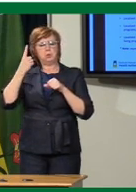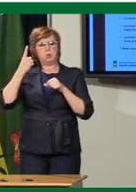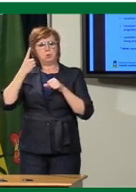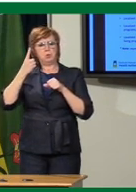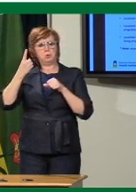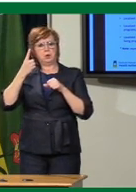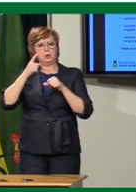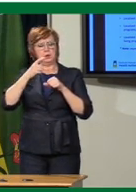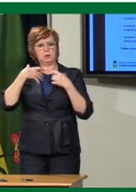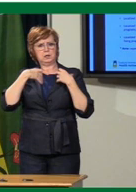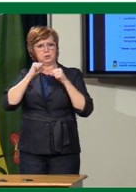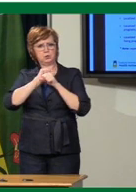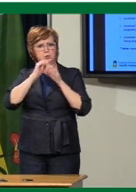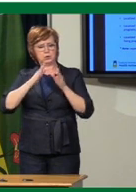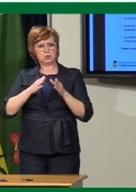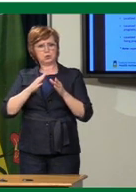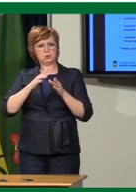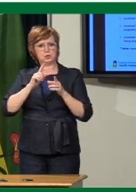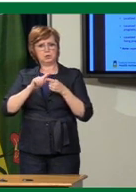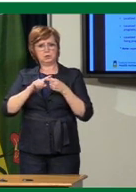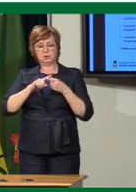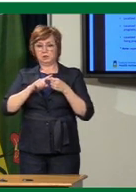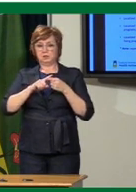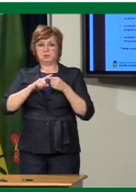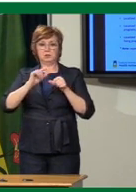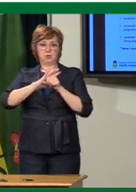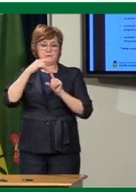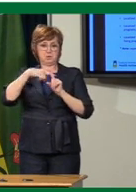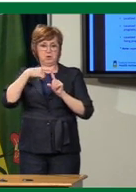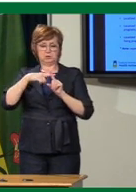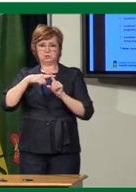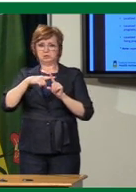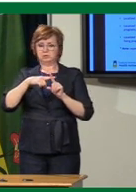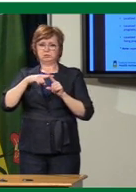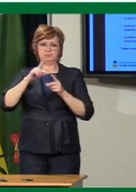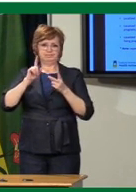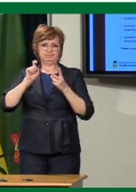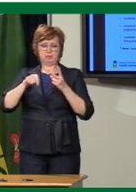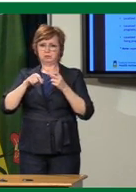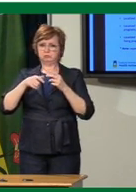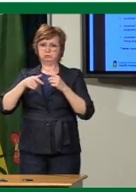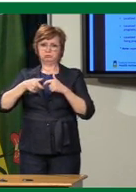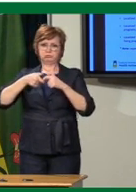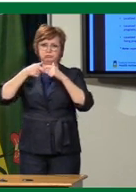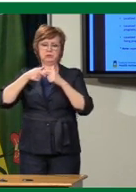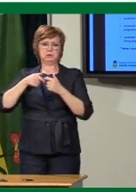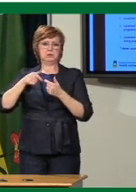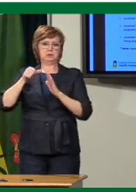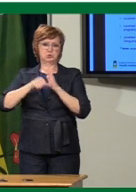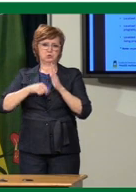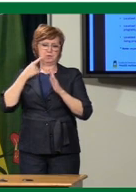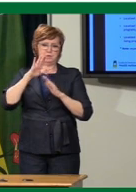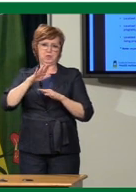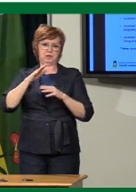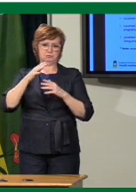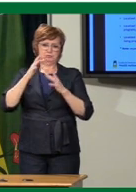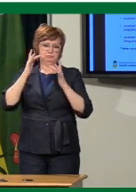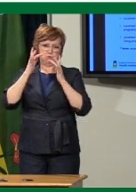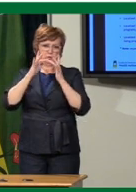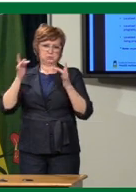case resulted in us having to slow down surgeries in both of those facilities. Reducing